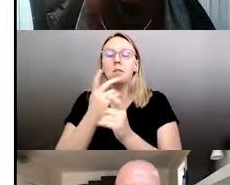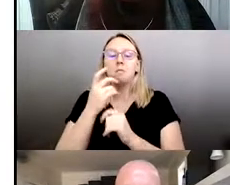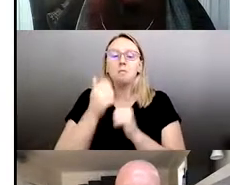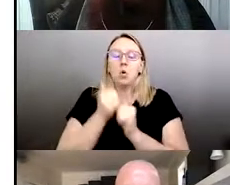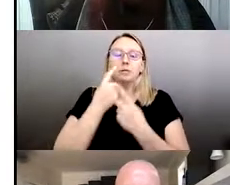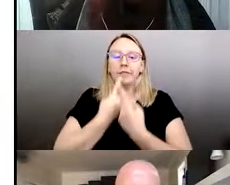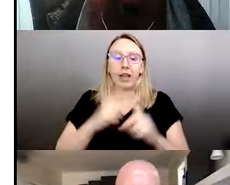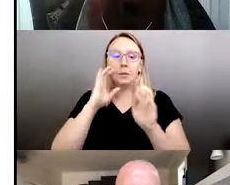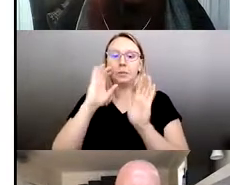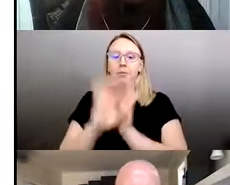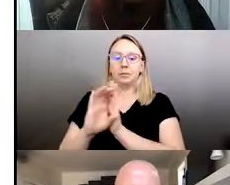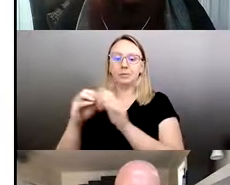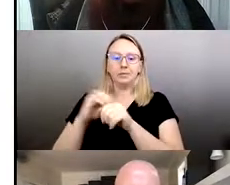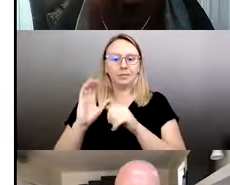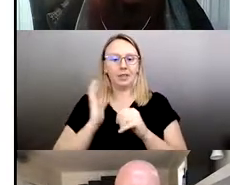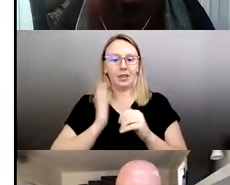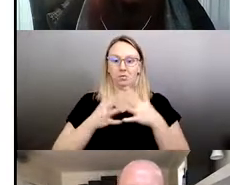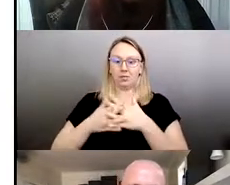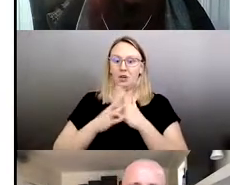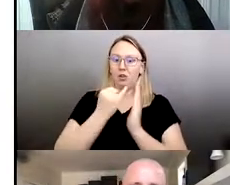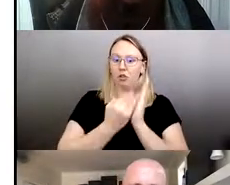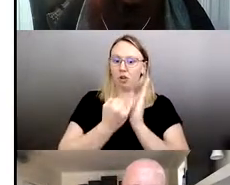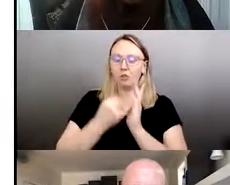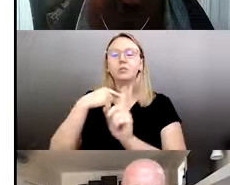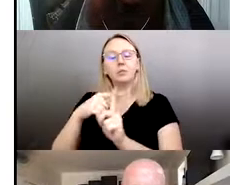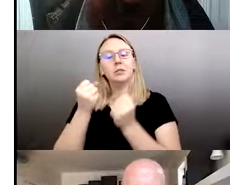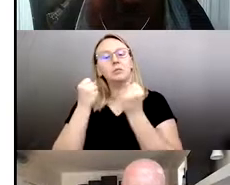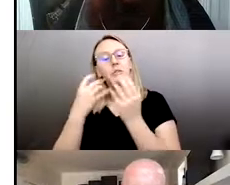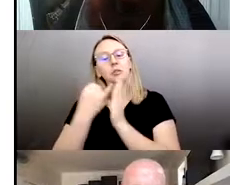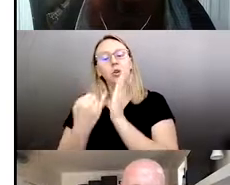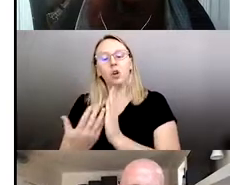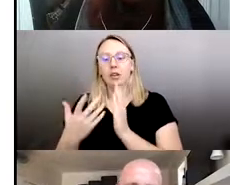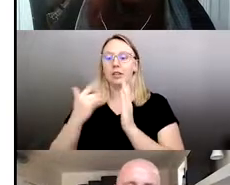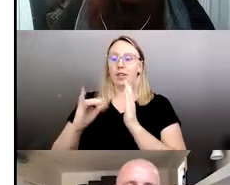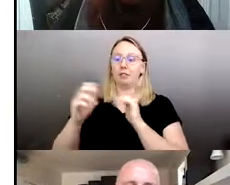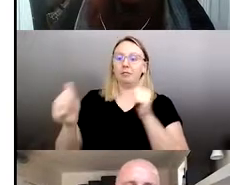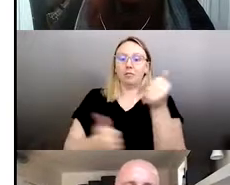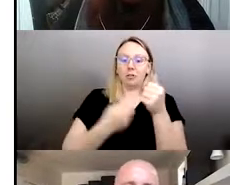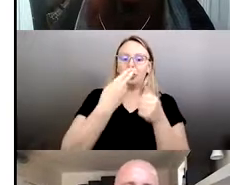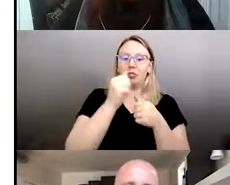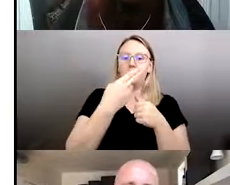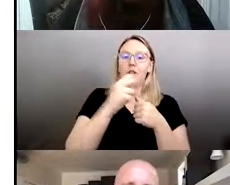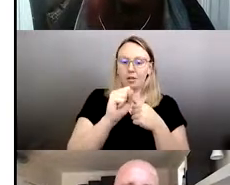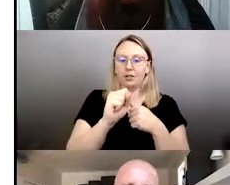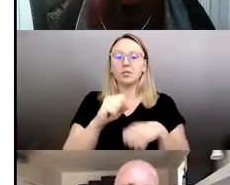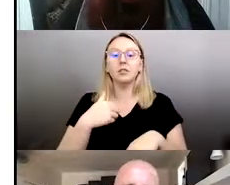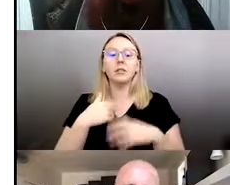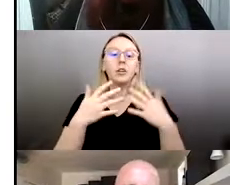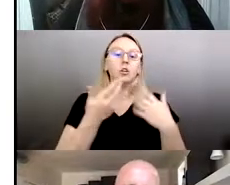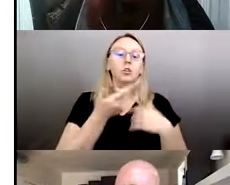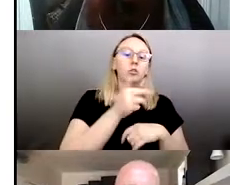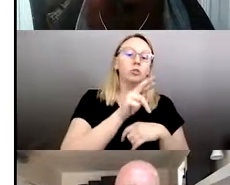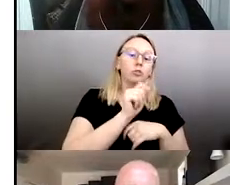art, but also many artists representing sites within the HAHS network. Grant Wood's American Gothic, Edward